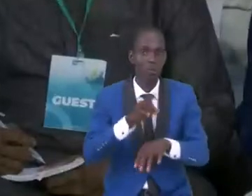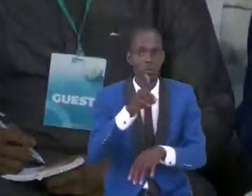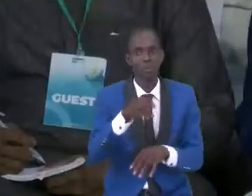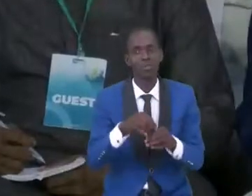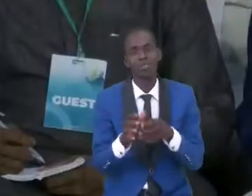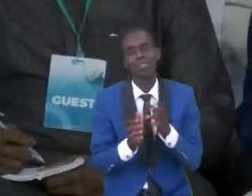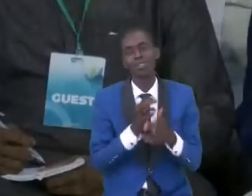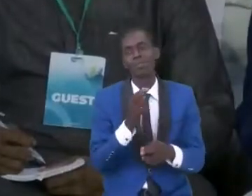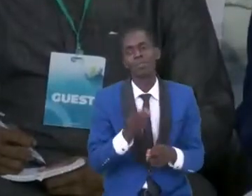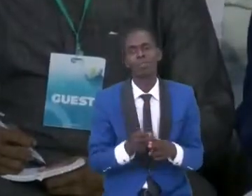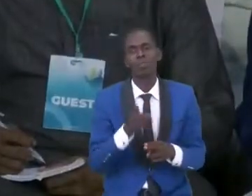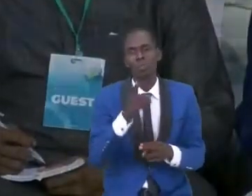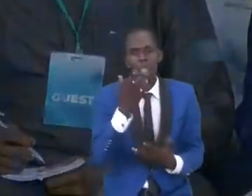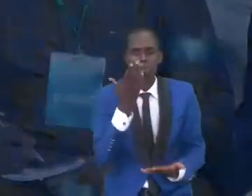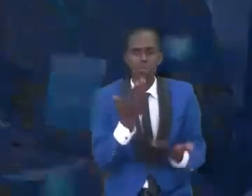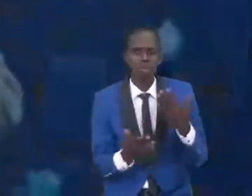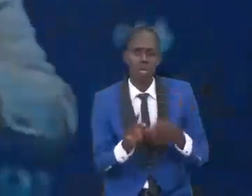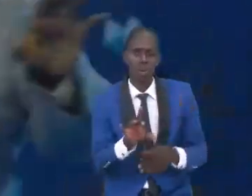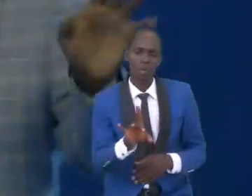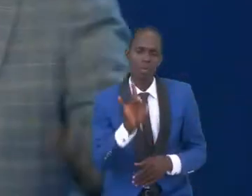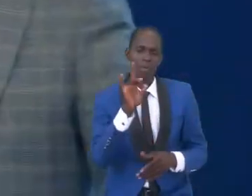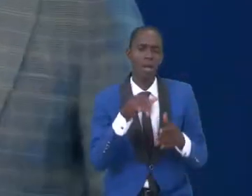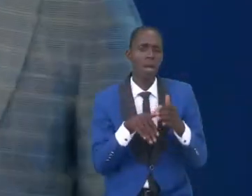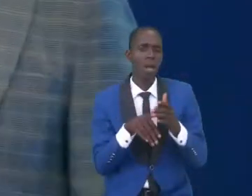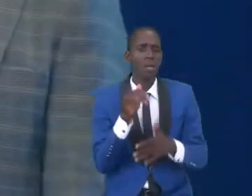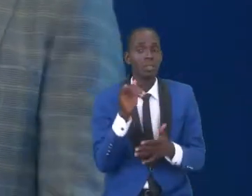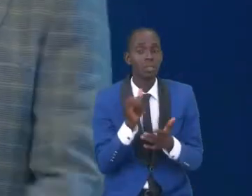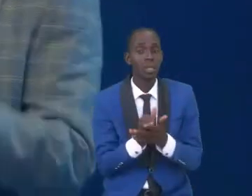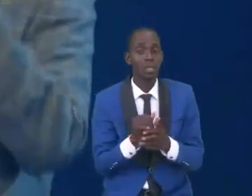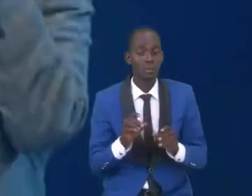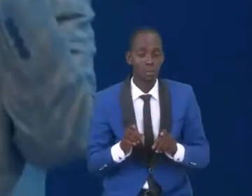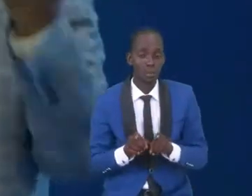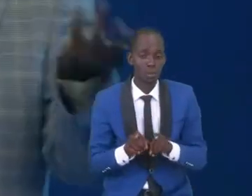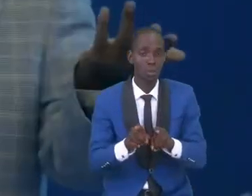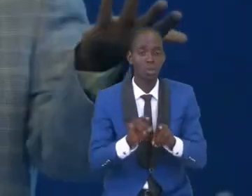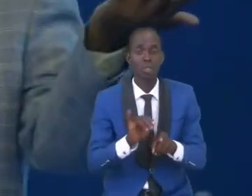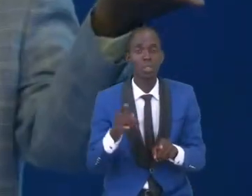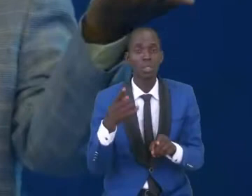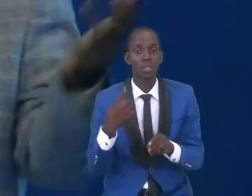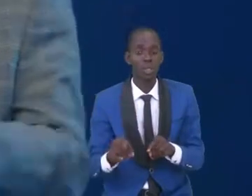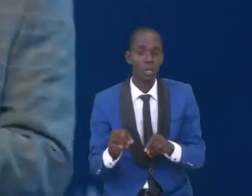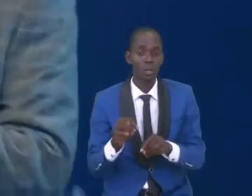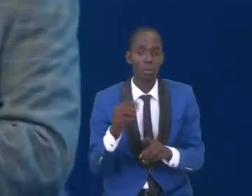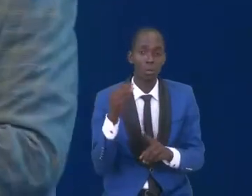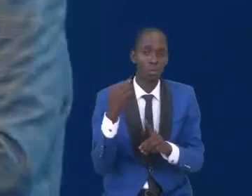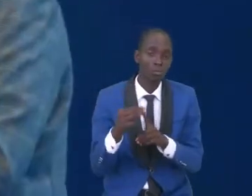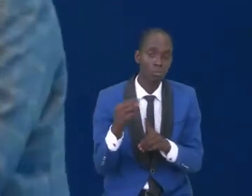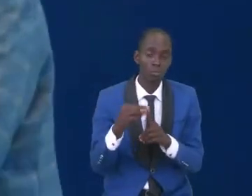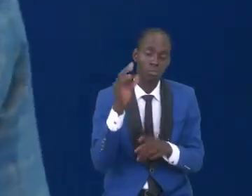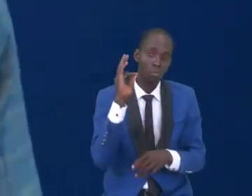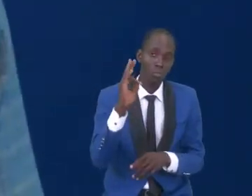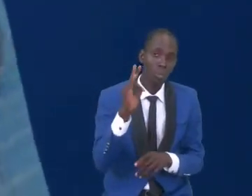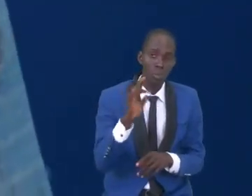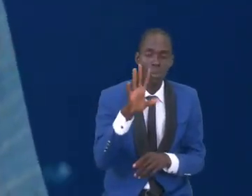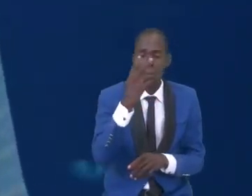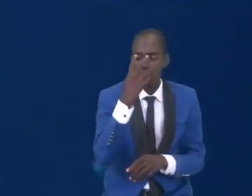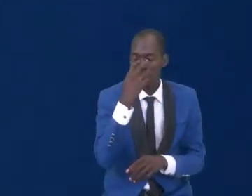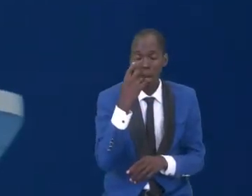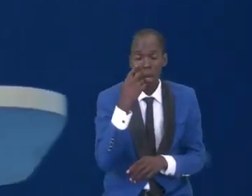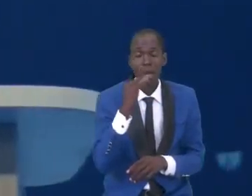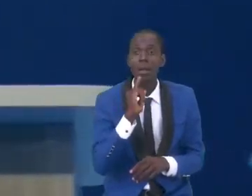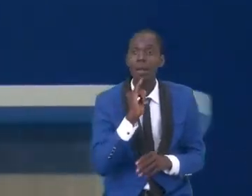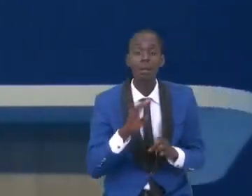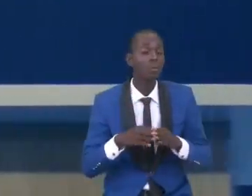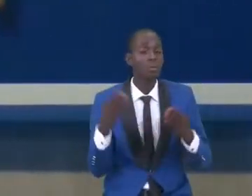might discover that while the message is going on, your blind eyes are open.